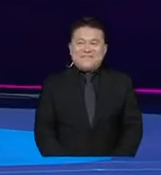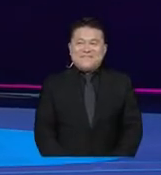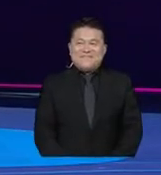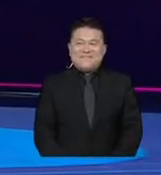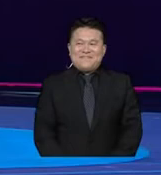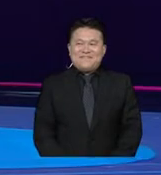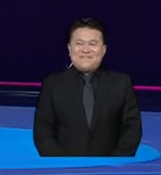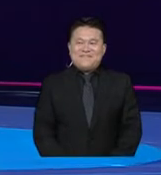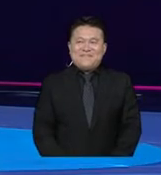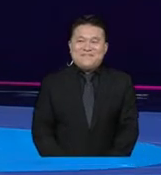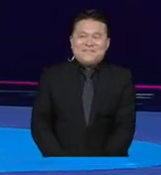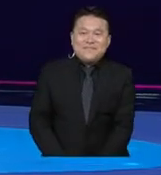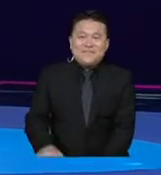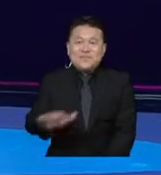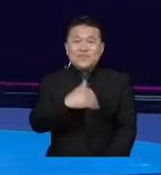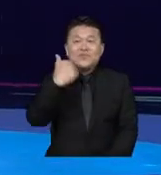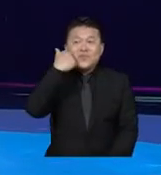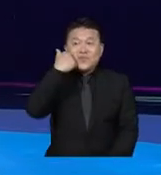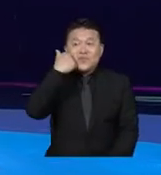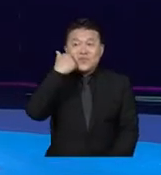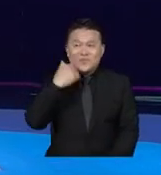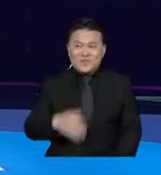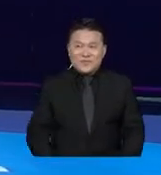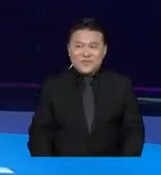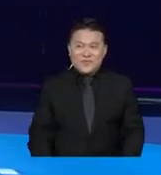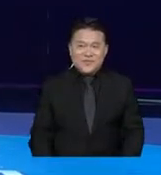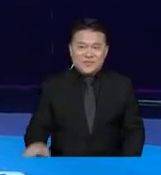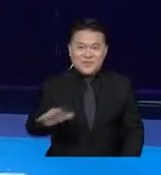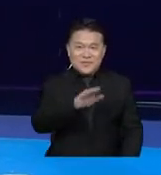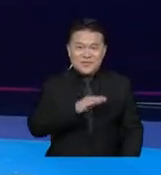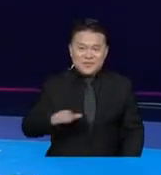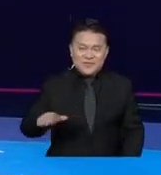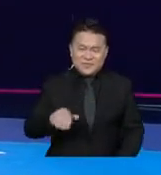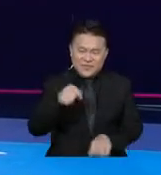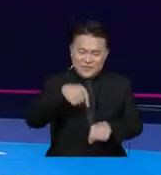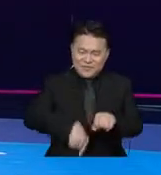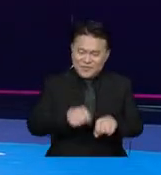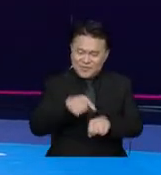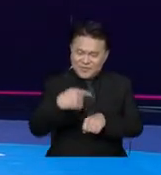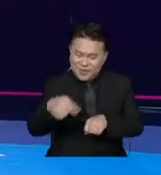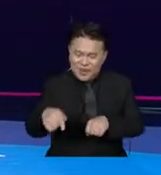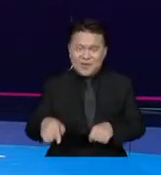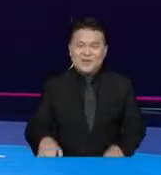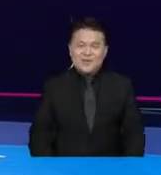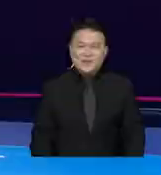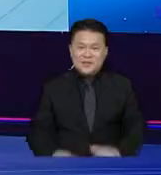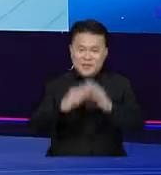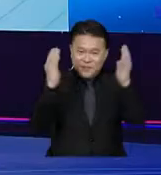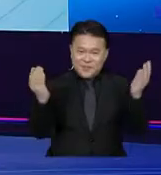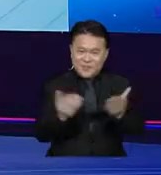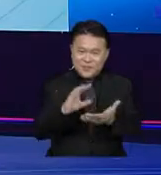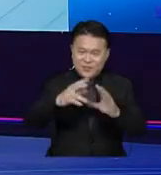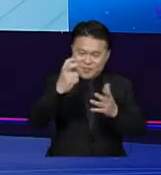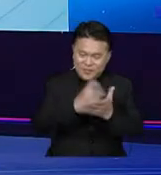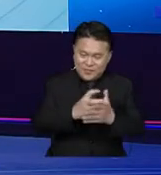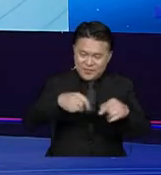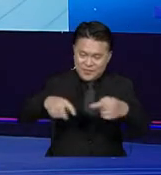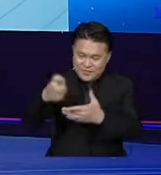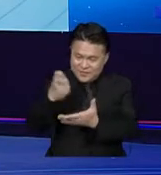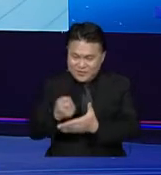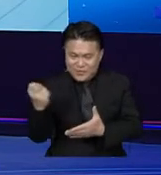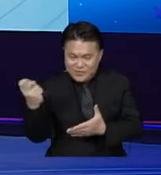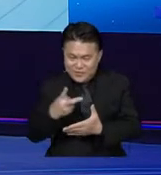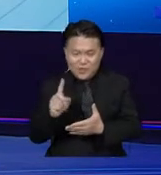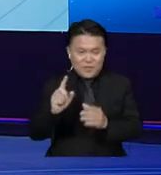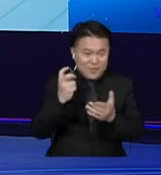Who are we? And what is our nature? Every constitution, policy, and law